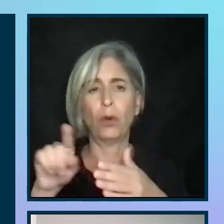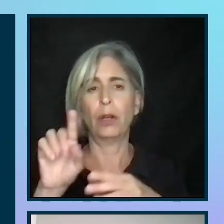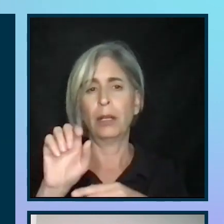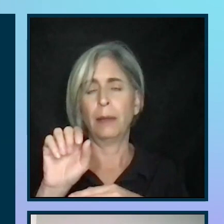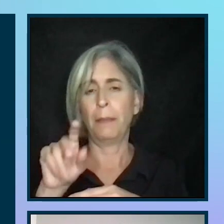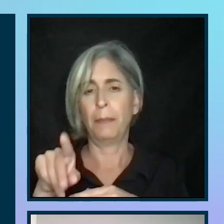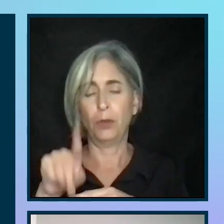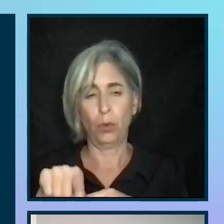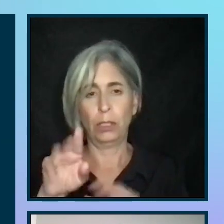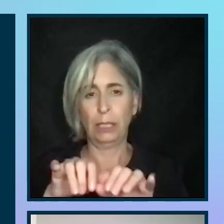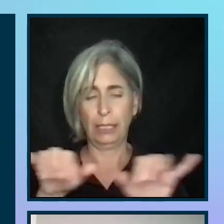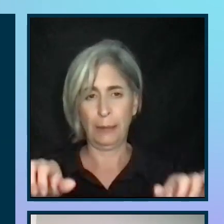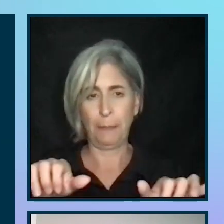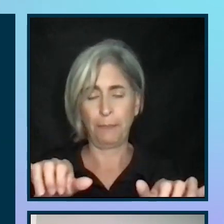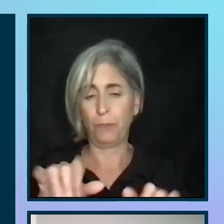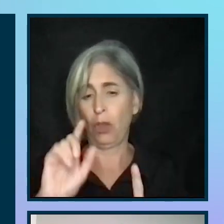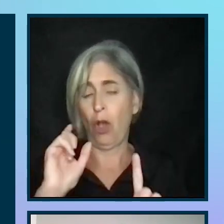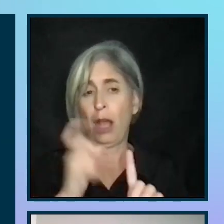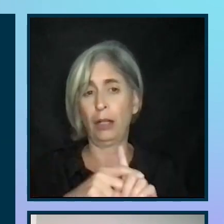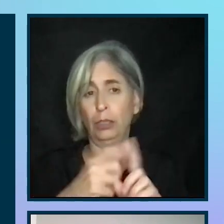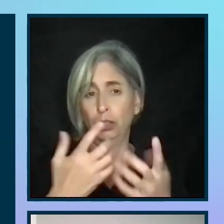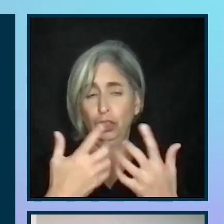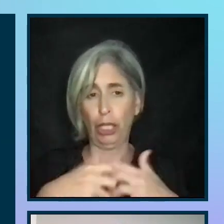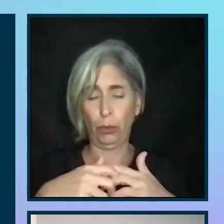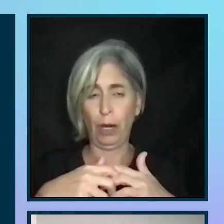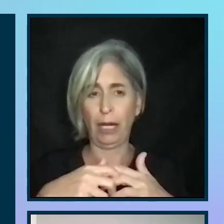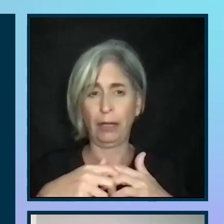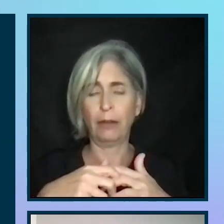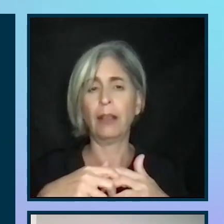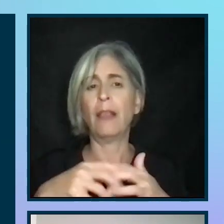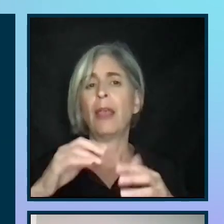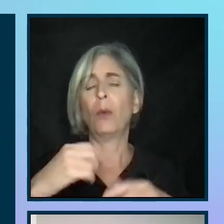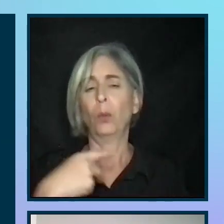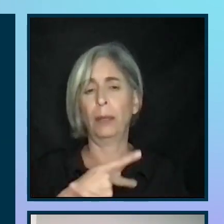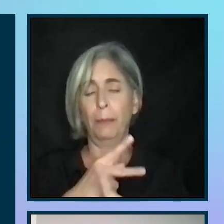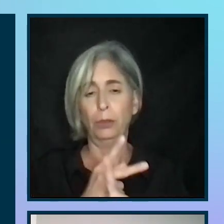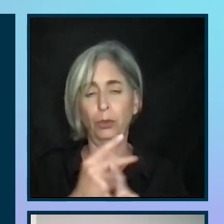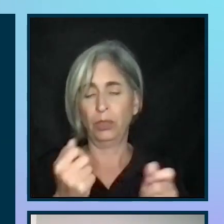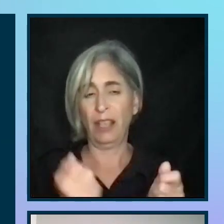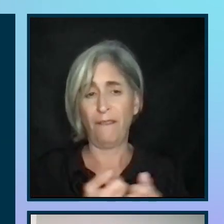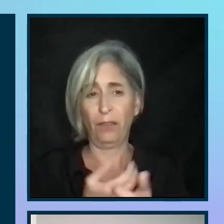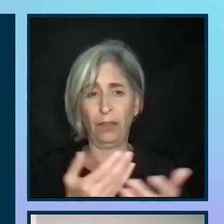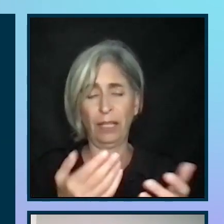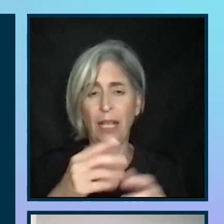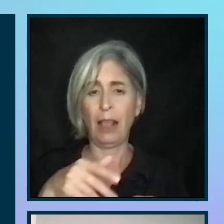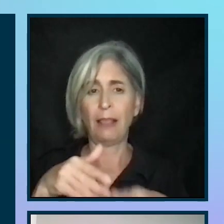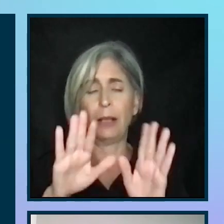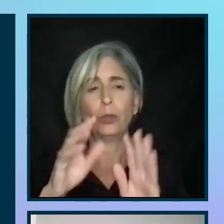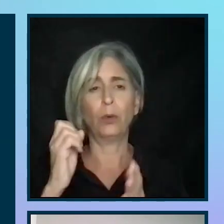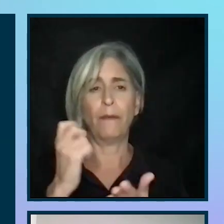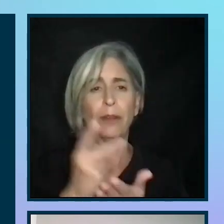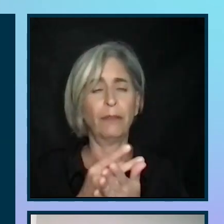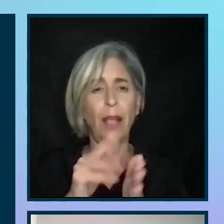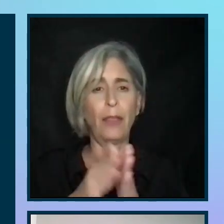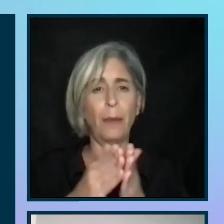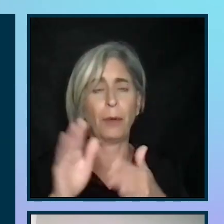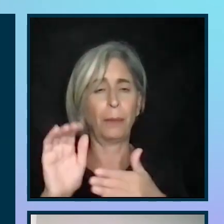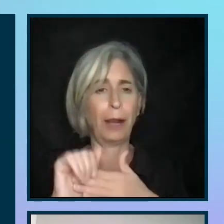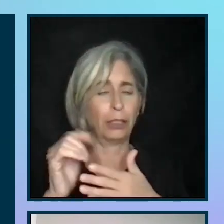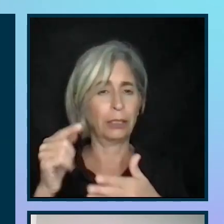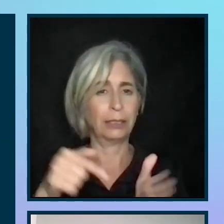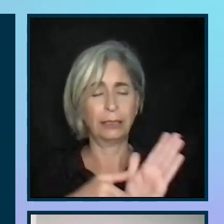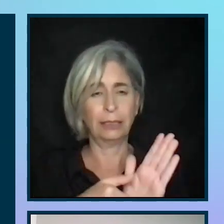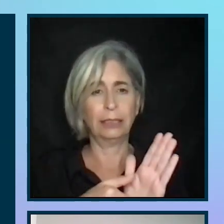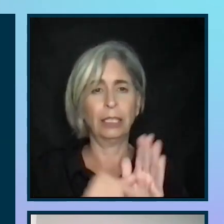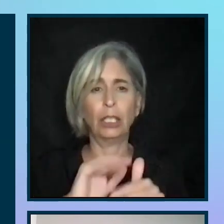to auto-generate bookmarks for all of the products that we end up producing. And this allows you to be able to verify the bookmarks are included